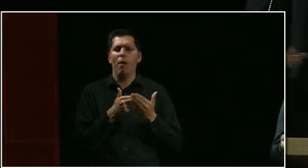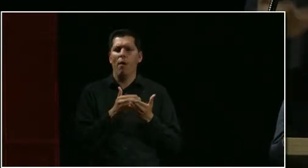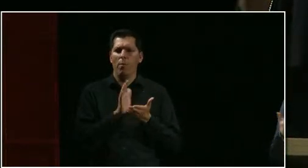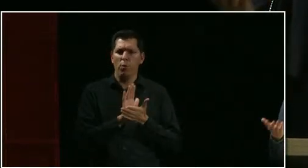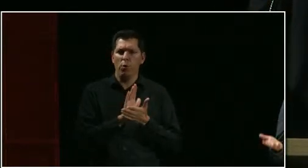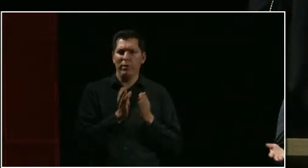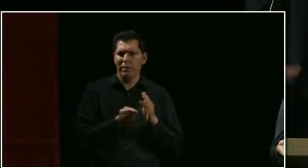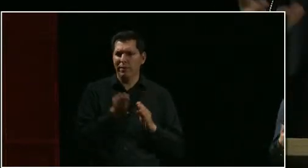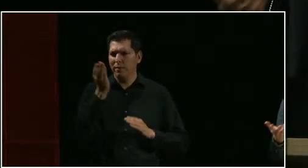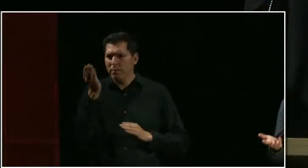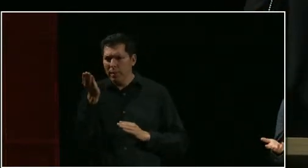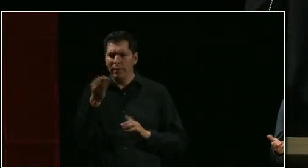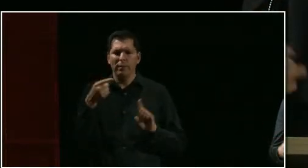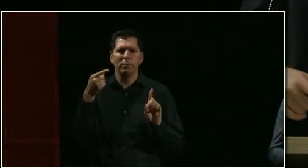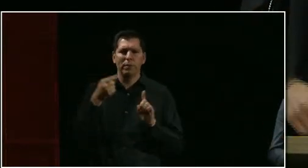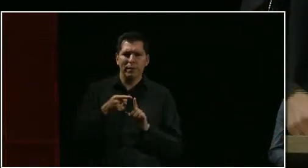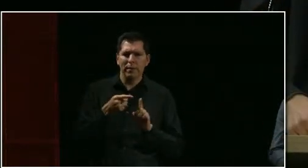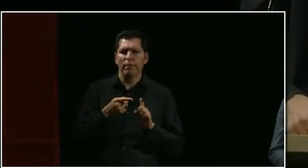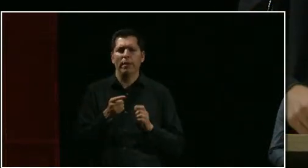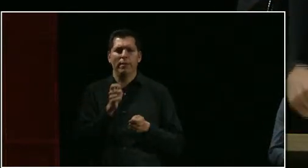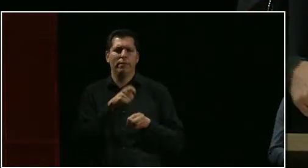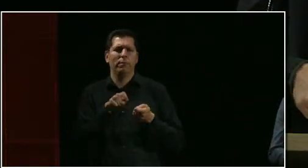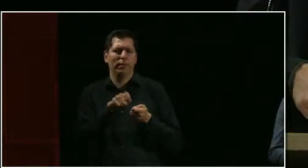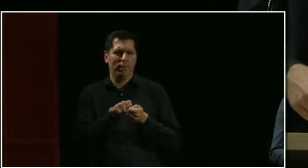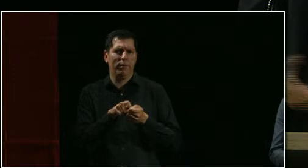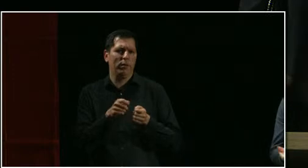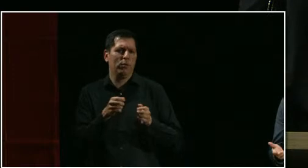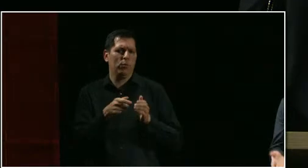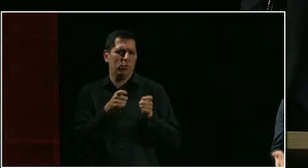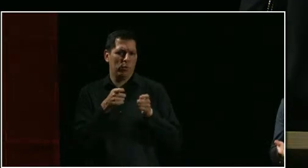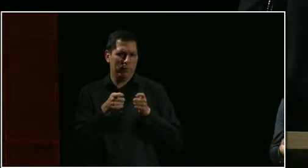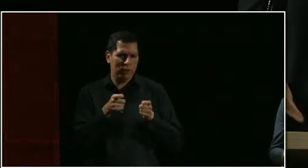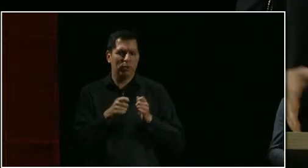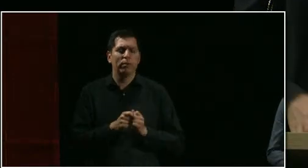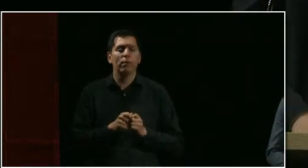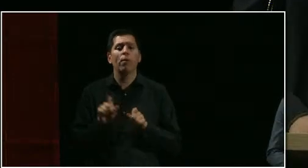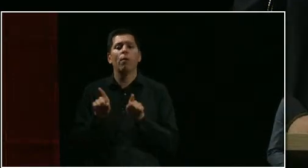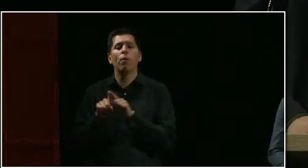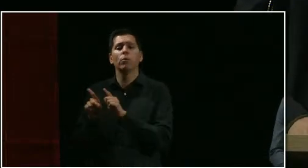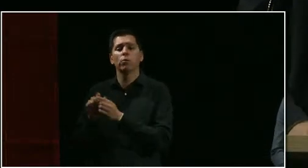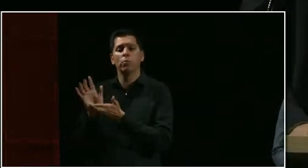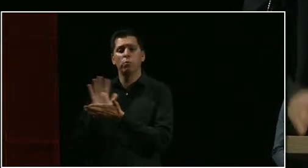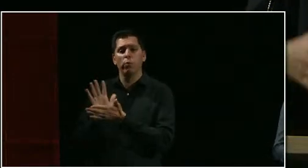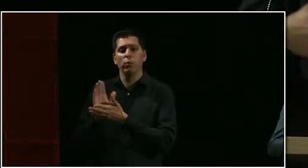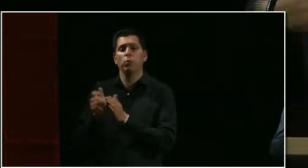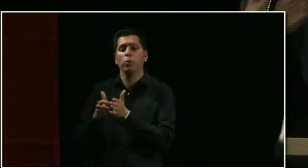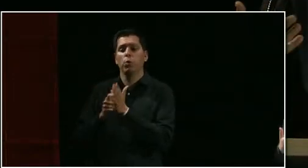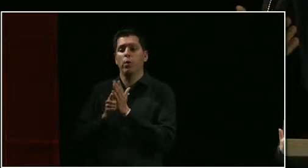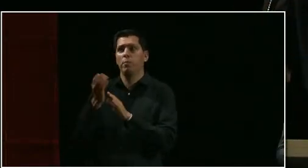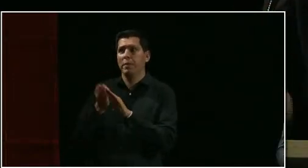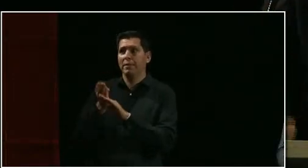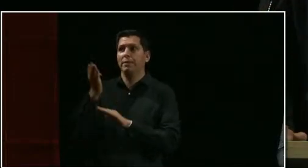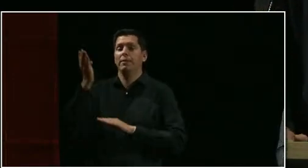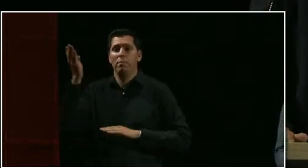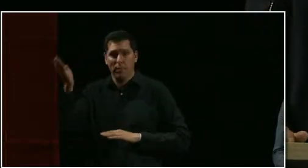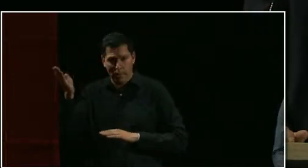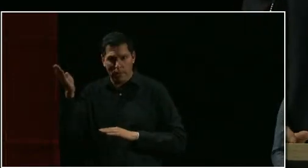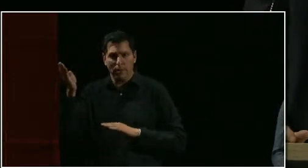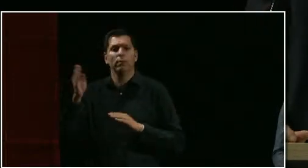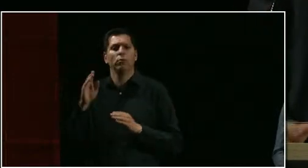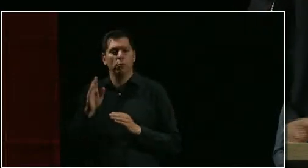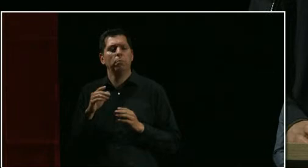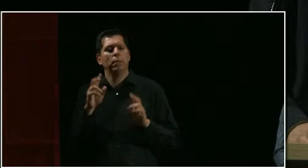all submitted films have their theatrical release in order to qualify. The second step then is the films need to be submitted in order to be considered for